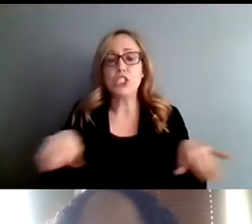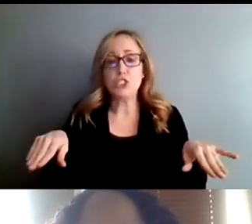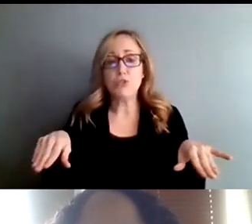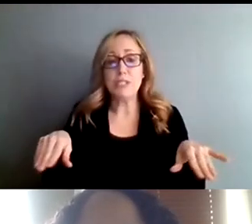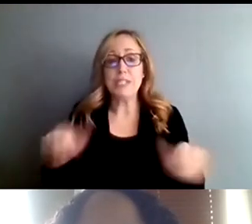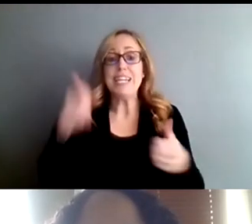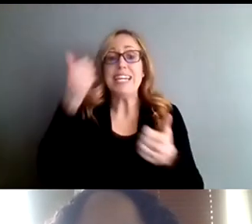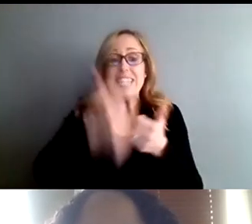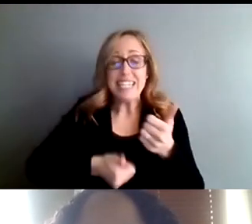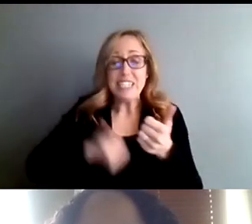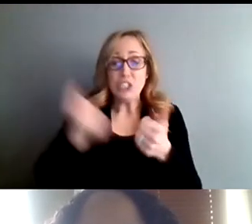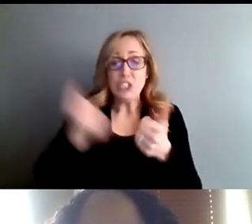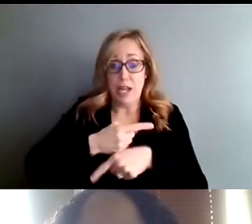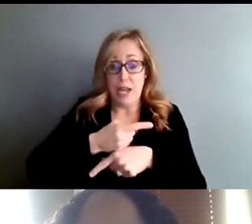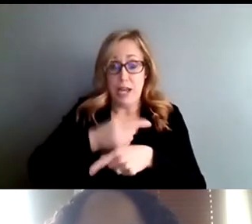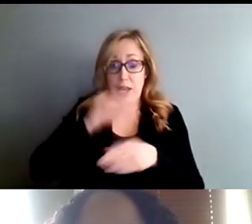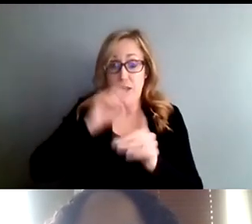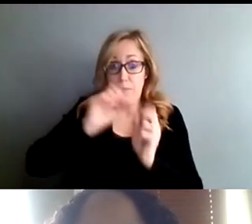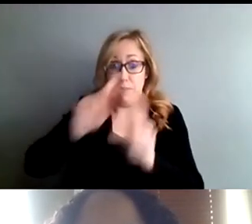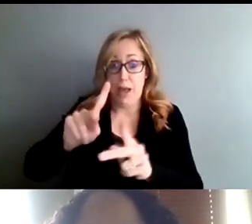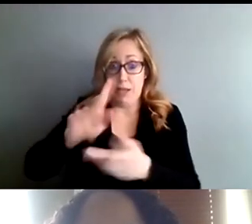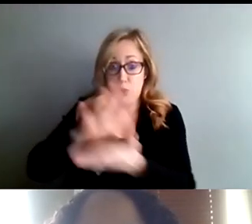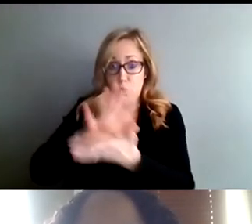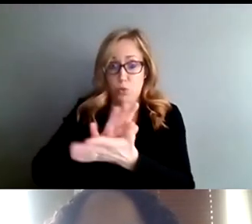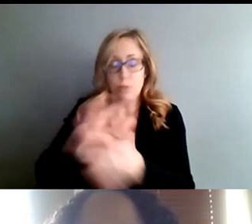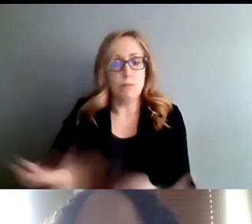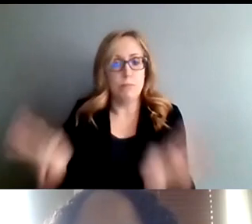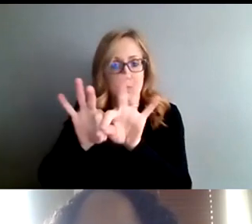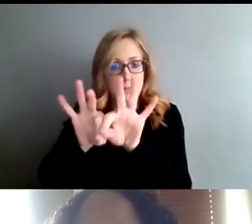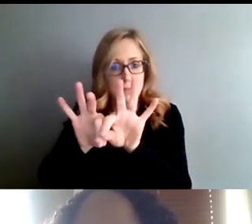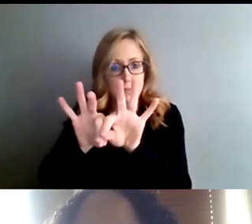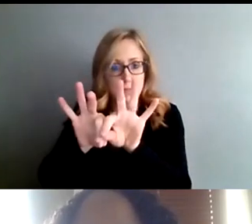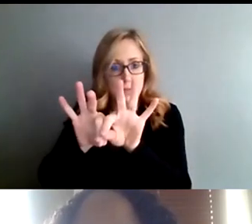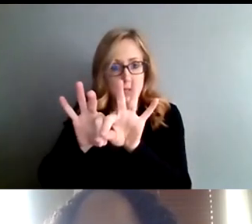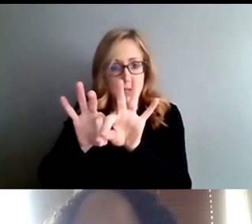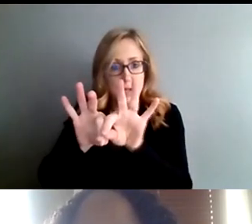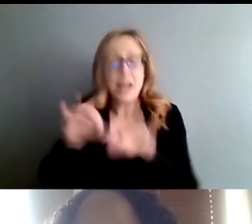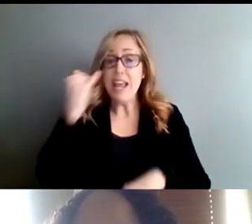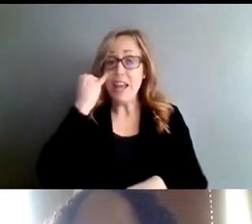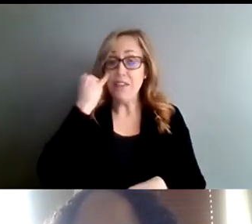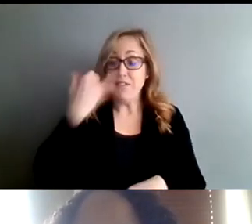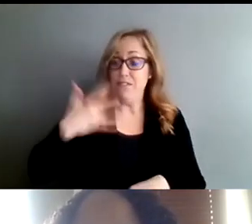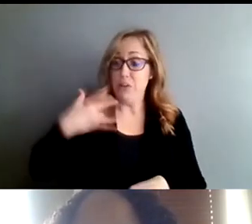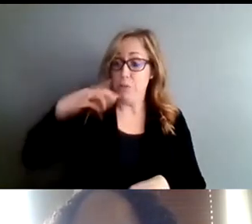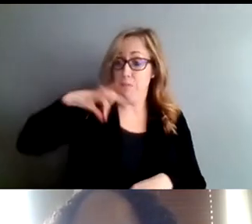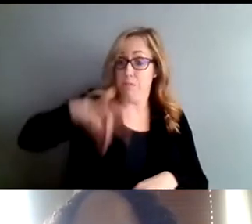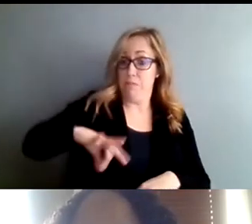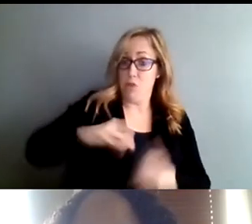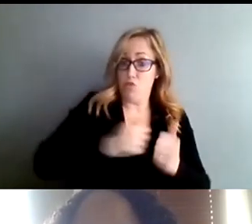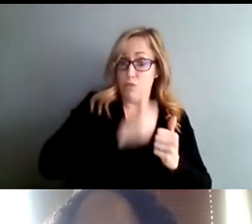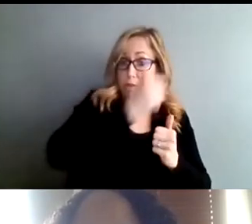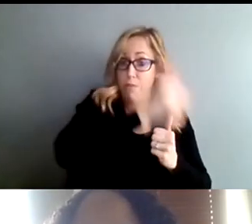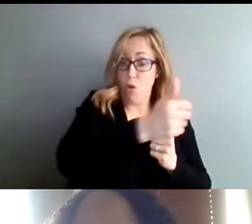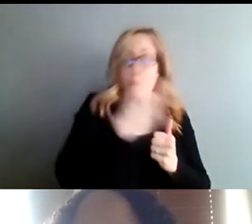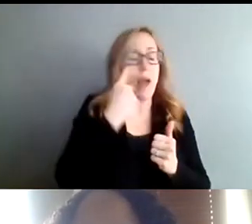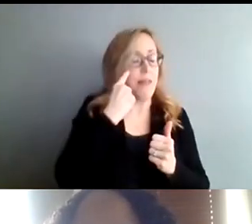person is a valuable day. And if you're finding benefit from the remote environment, I'm really grateful that you're finding